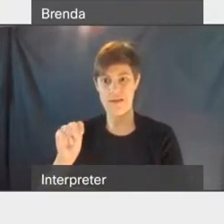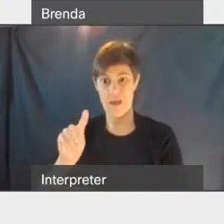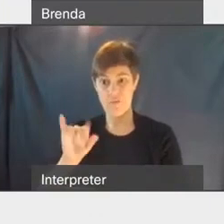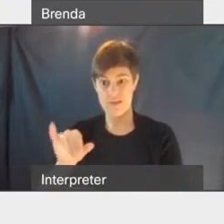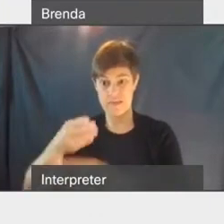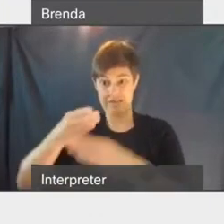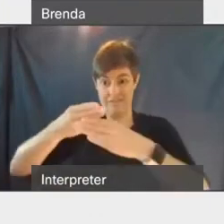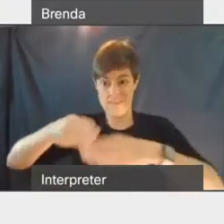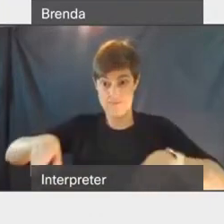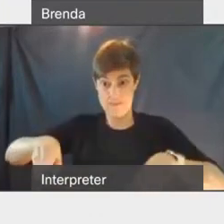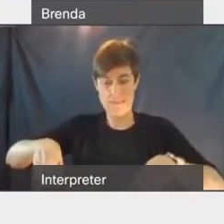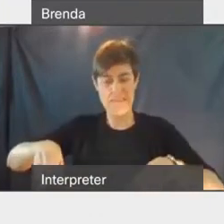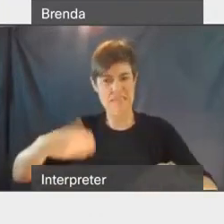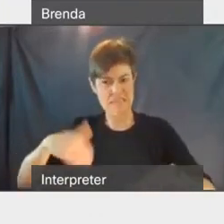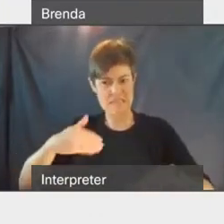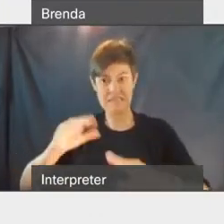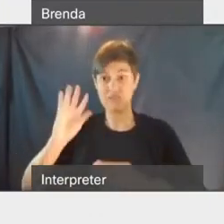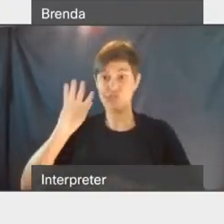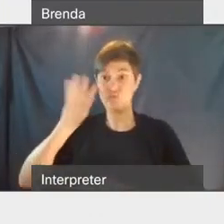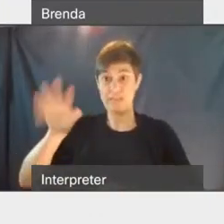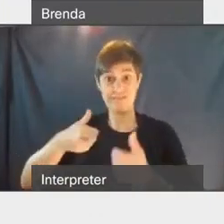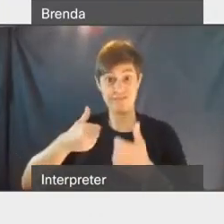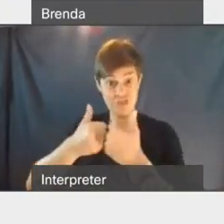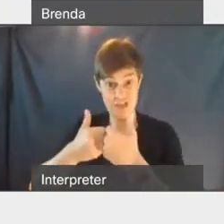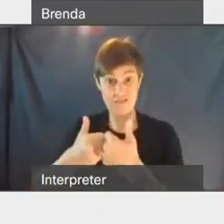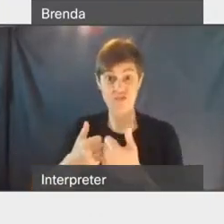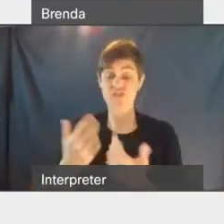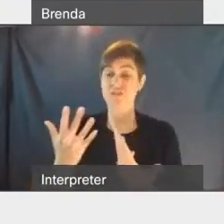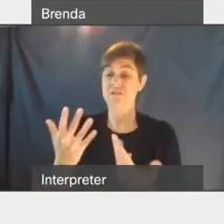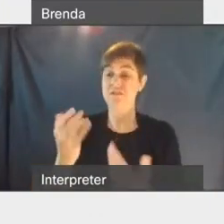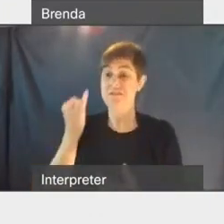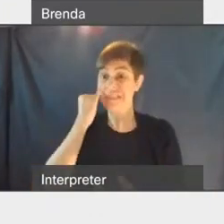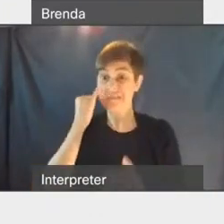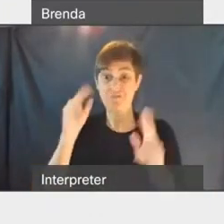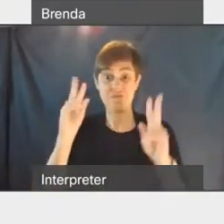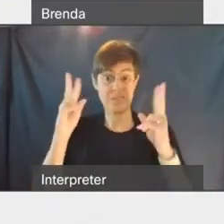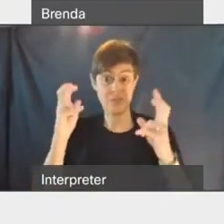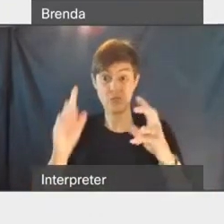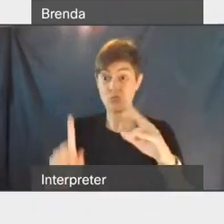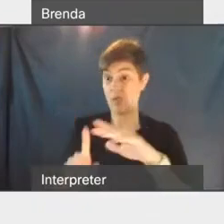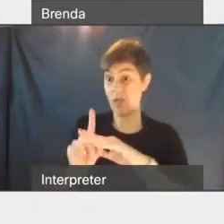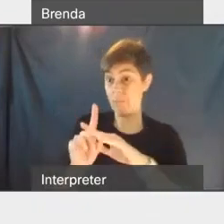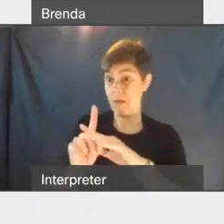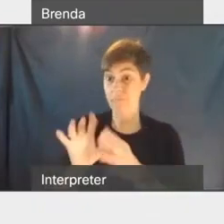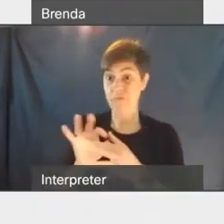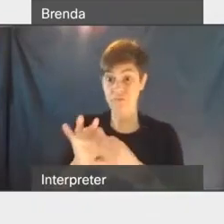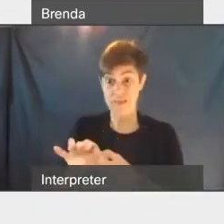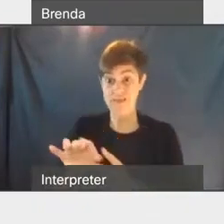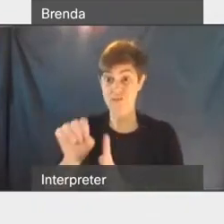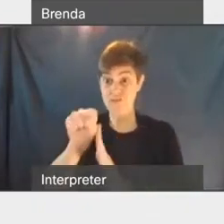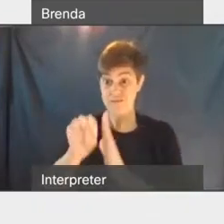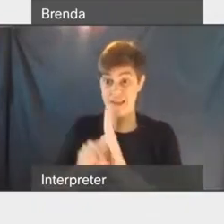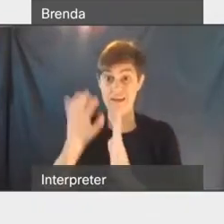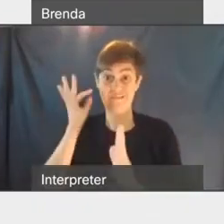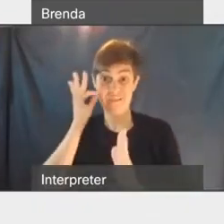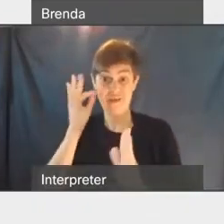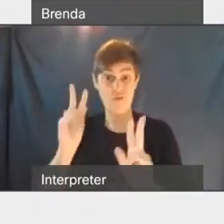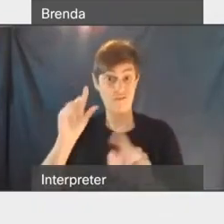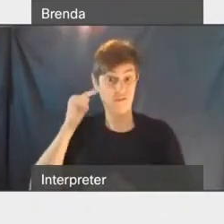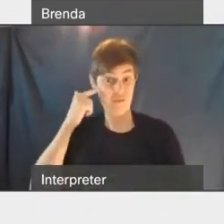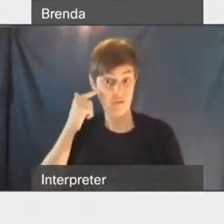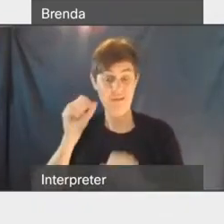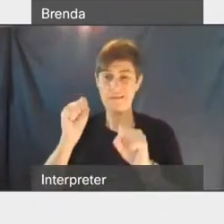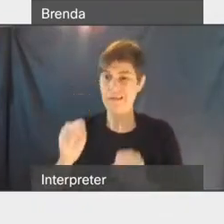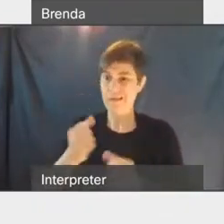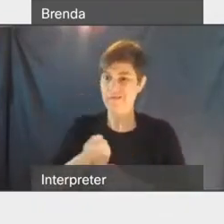challenges within our community of interest when issues arise that require attention at the state and federal level of government.